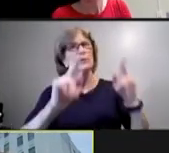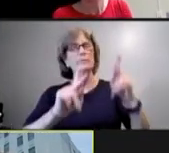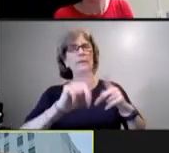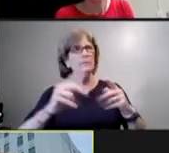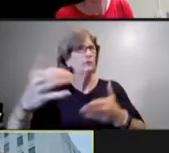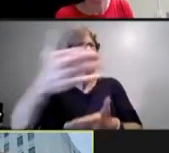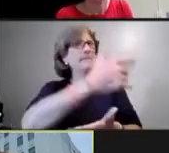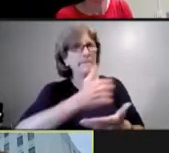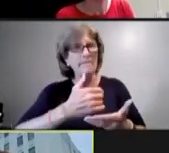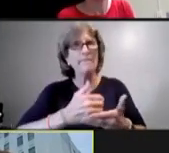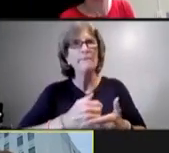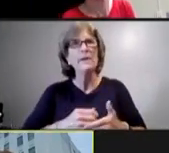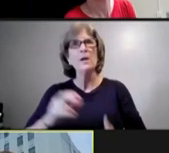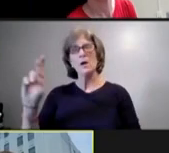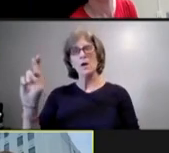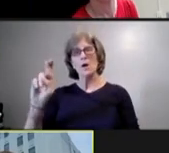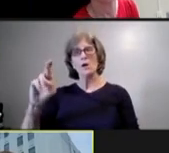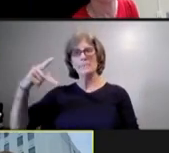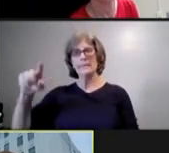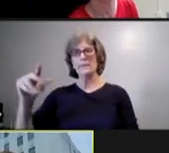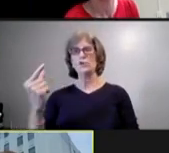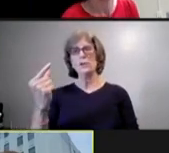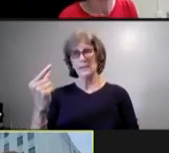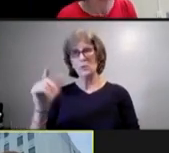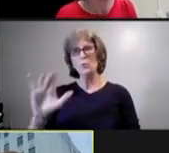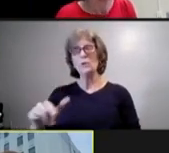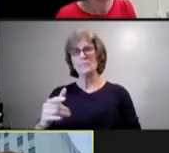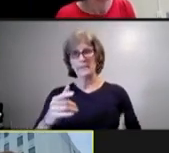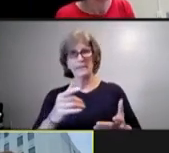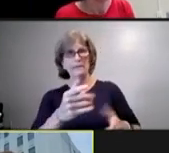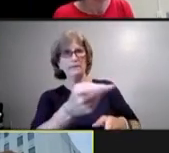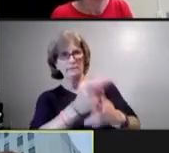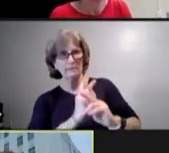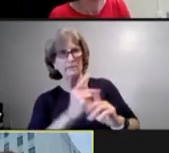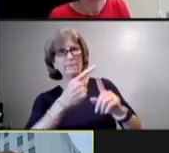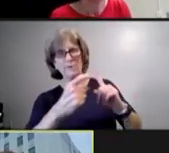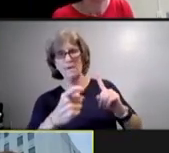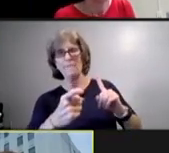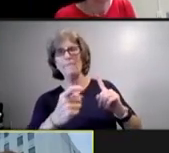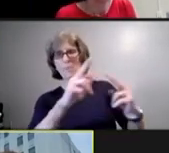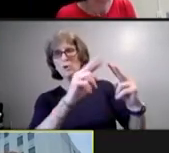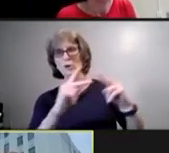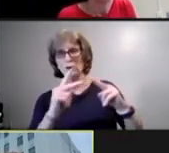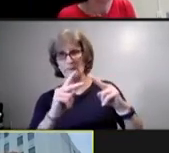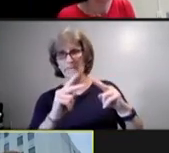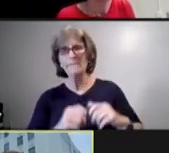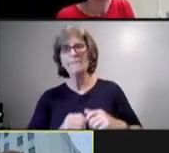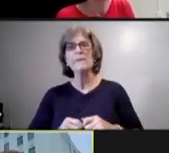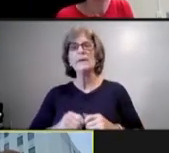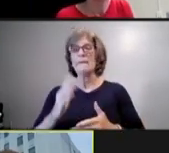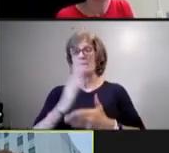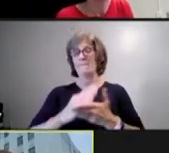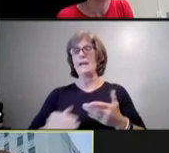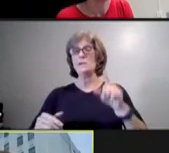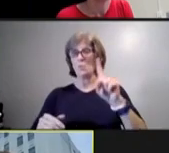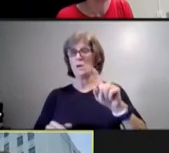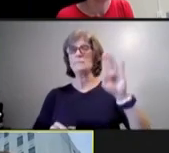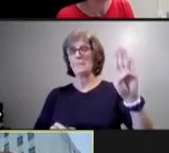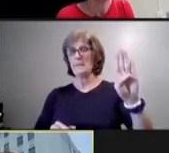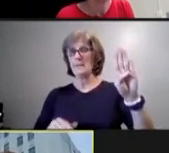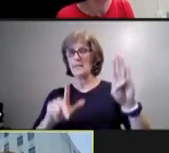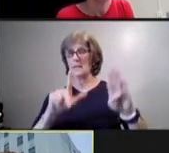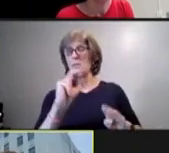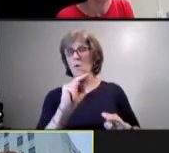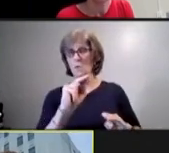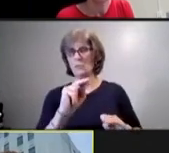RGP loan for Phase 1A would be sourced with Home Investment Partnership Program funds, and the Phase 1B loan would be sourced